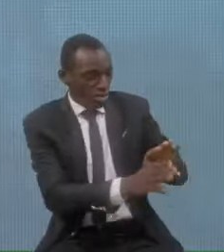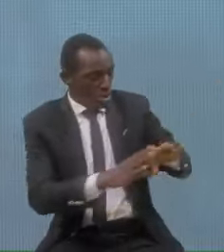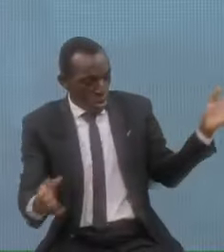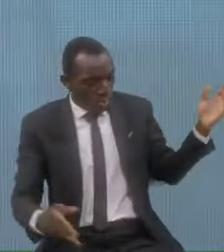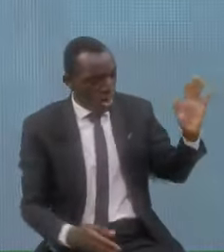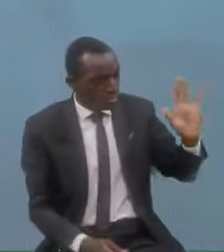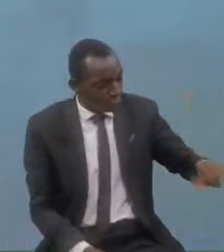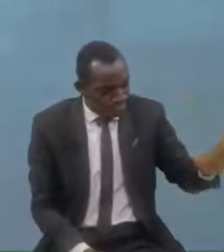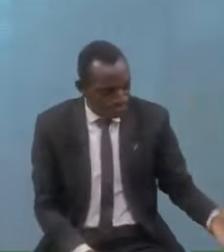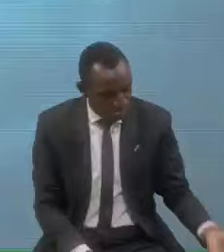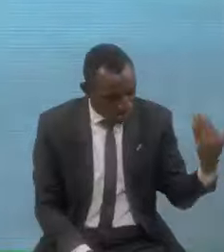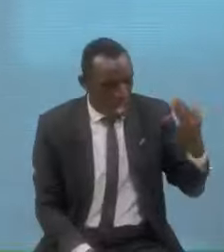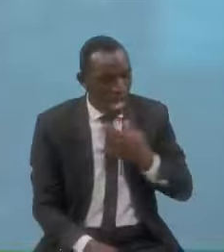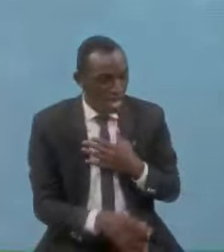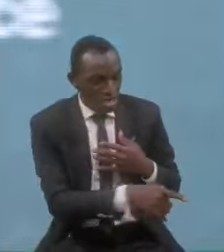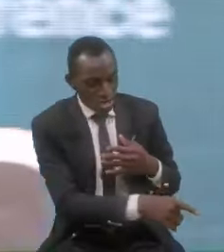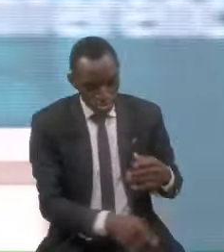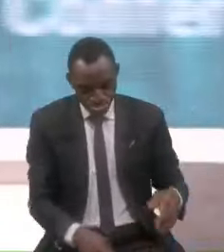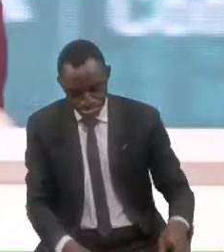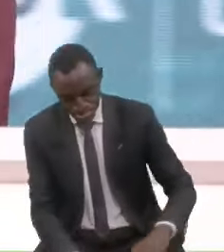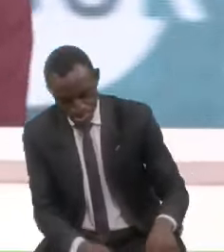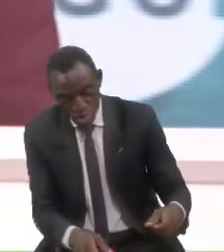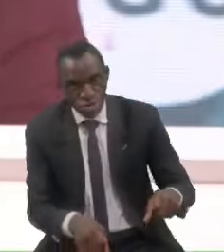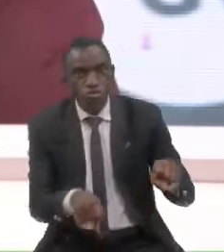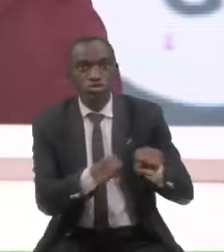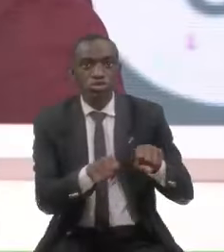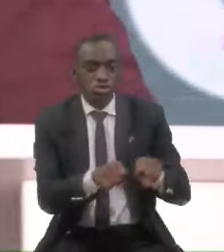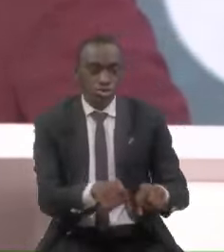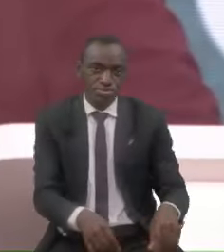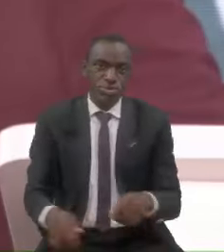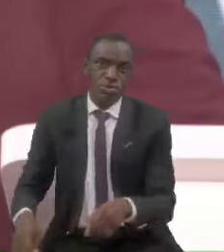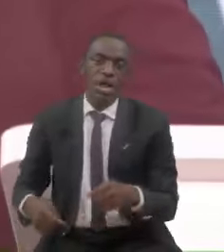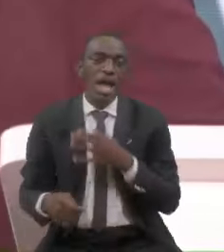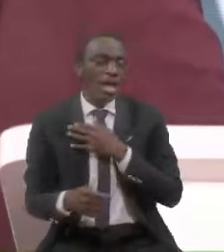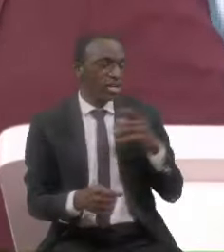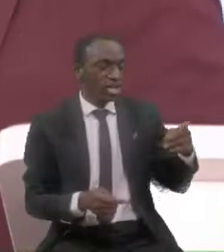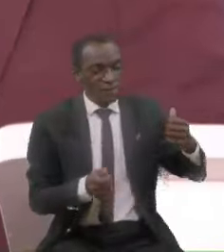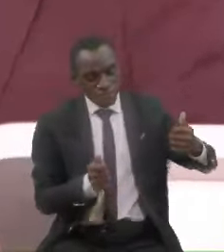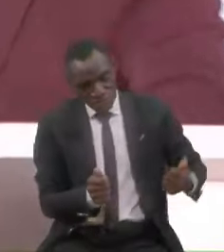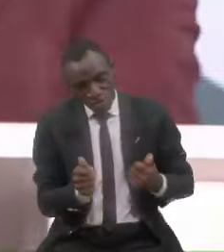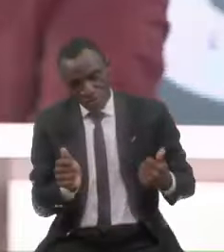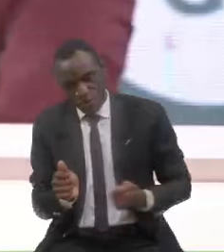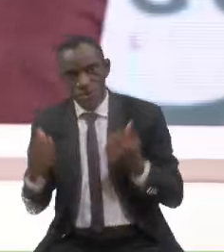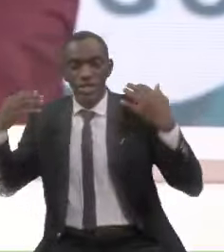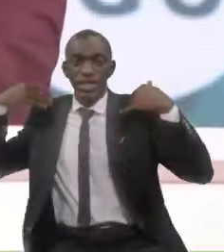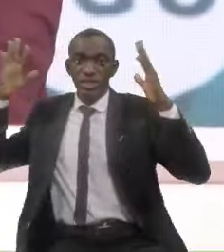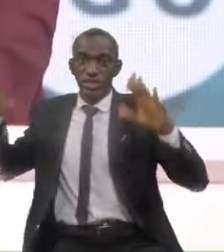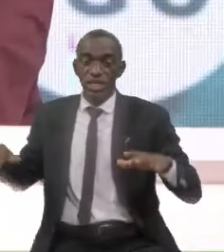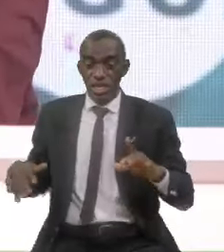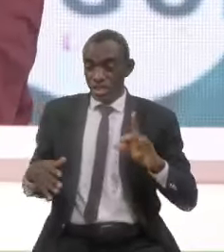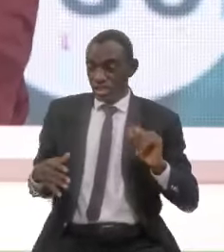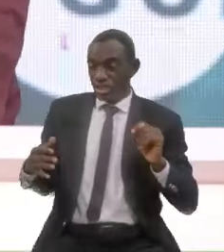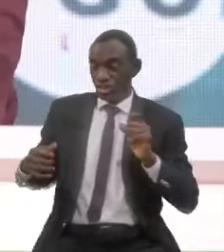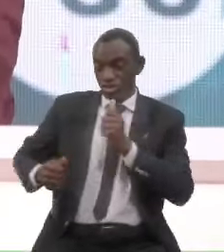on the sandals. Follow me. And the soldiers that were chained to him, they were